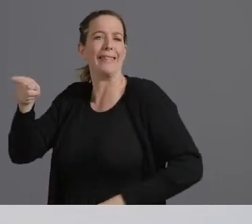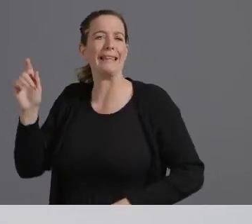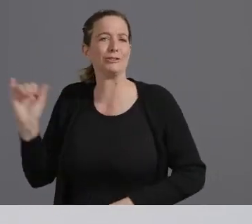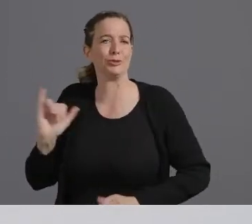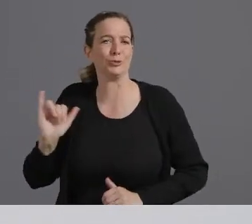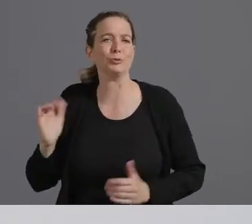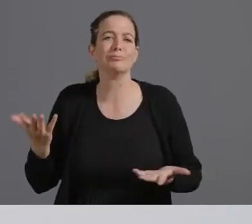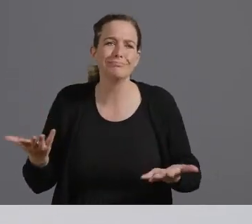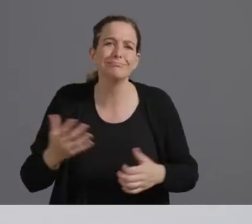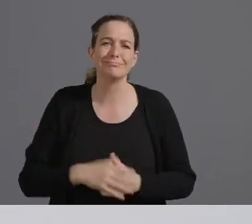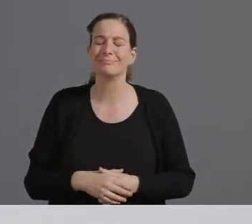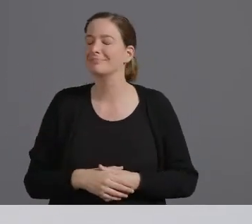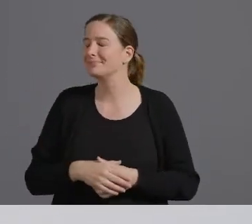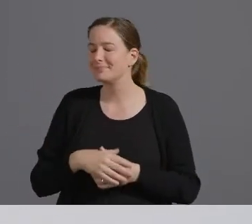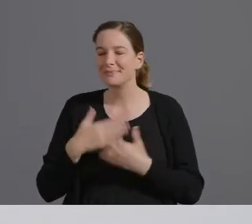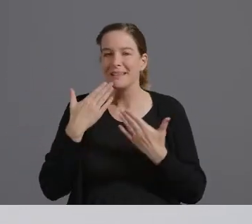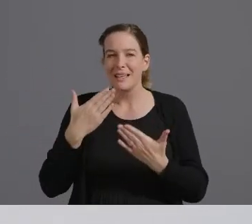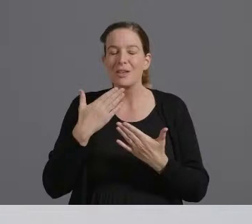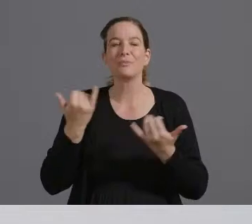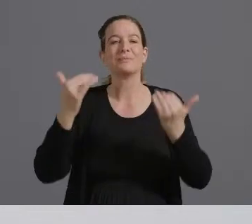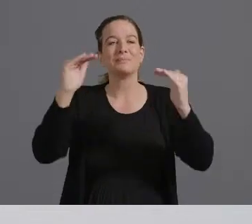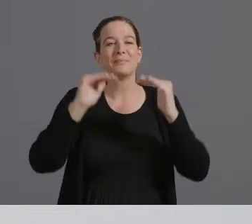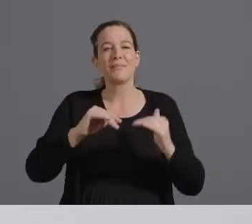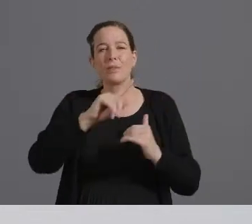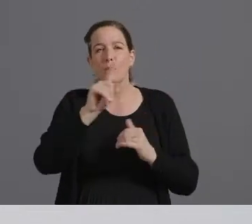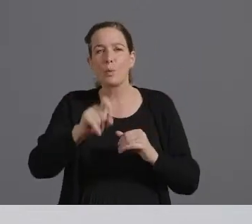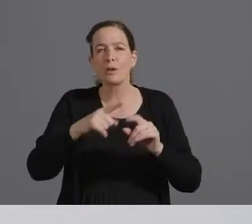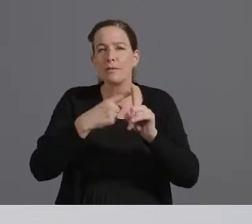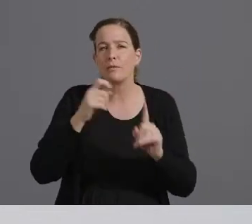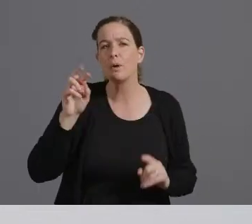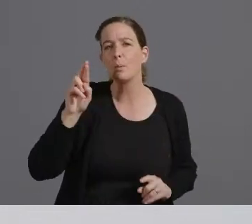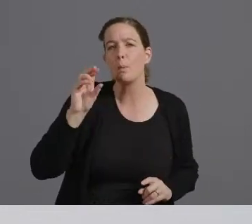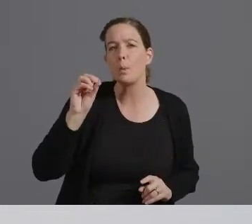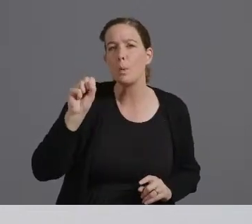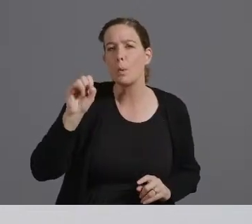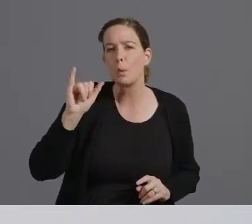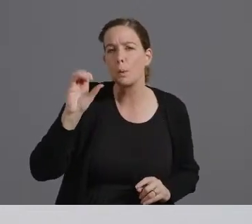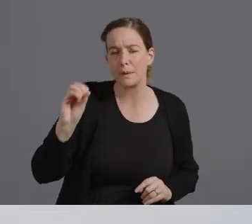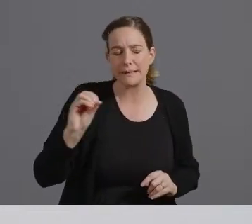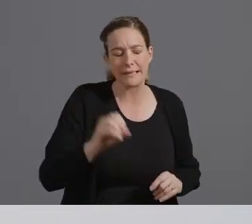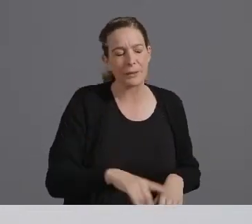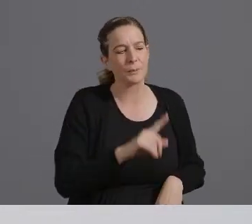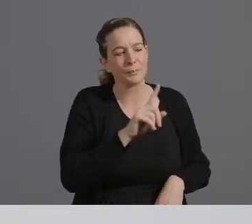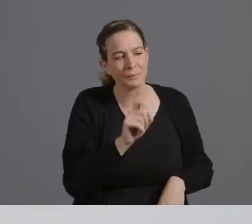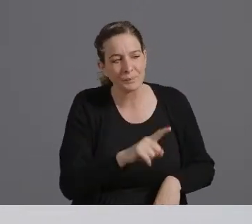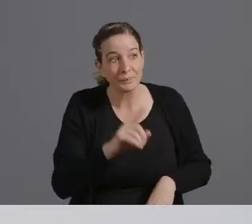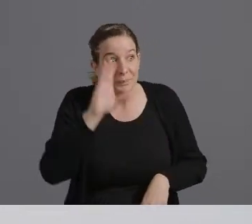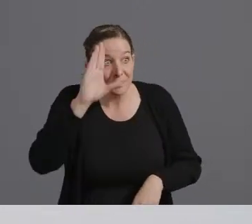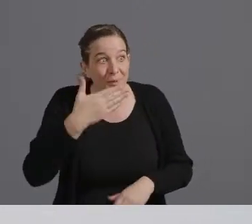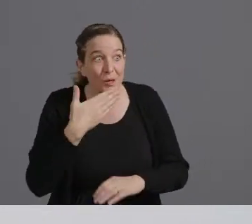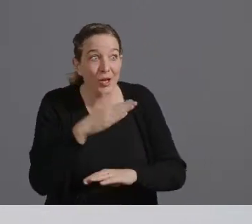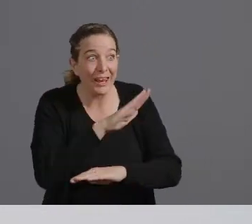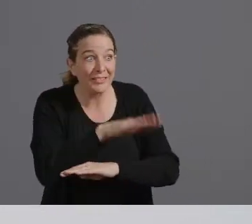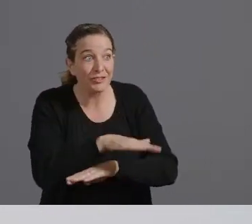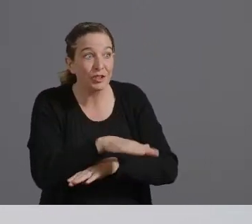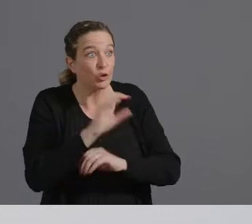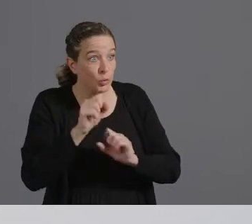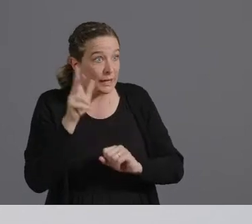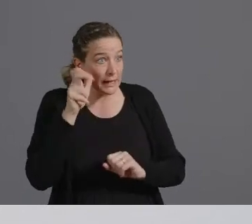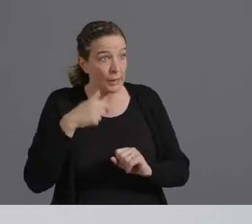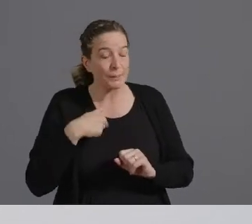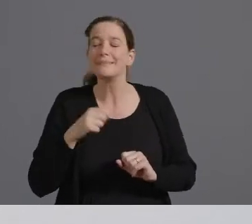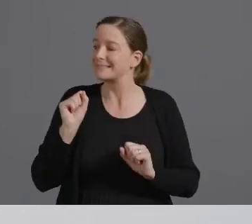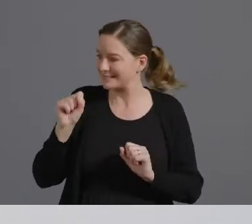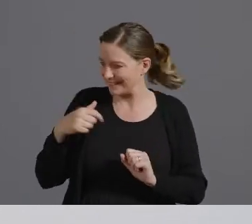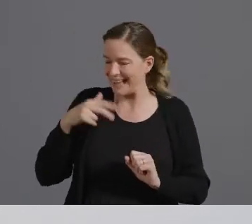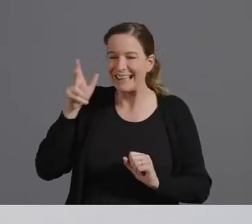Hernandez. Hi, Rocio. Hey, good afternoon, Dr. Cara Christ. Can you hear me? I can. Okay,